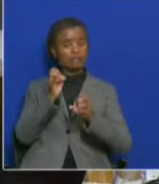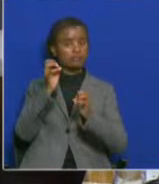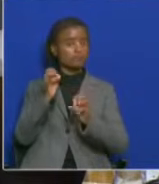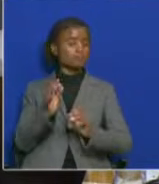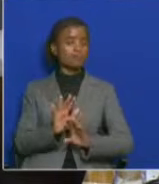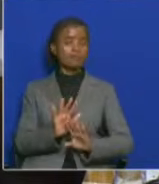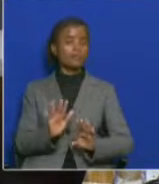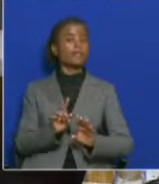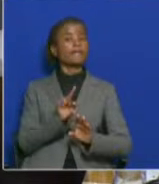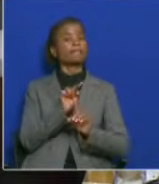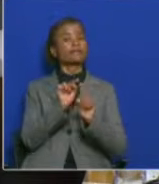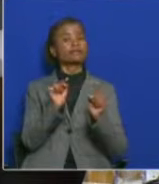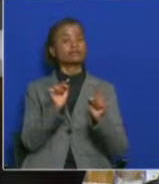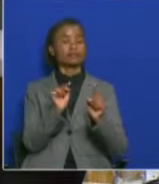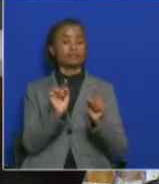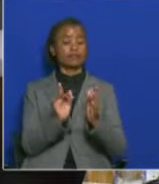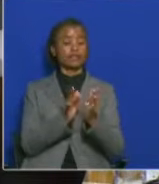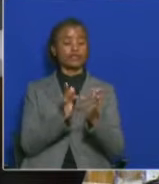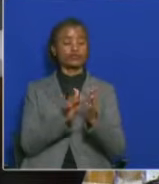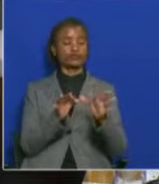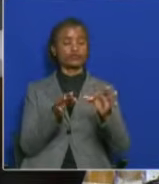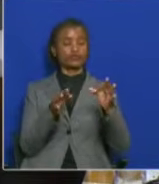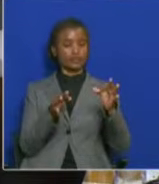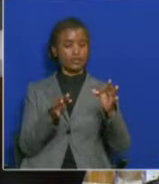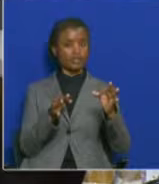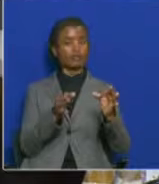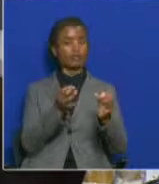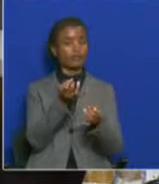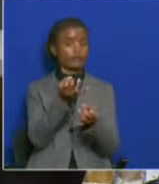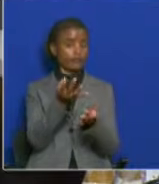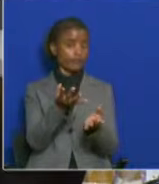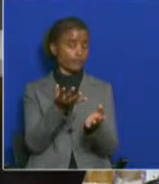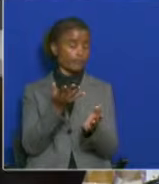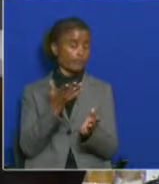moment. The basis upon which that settlement was